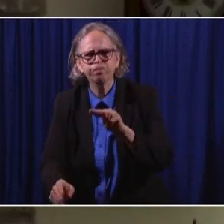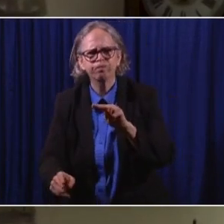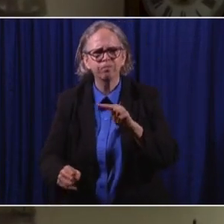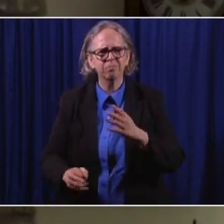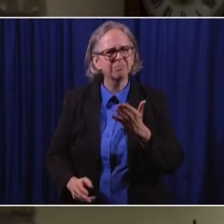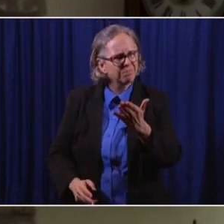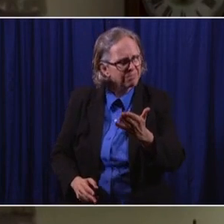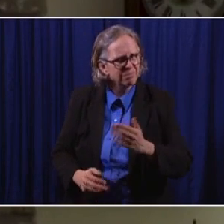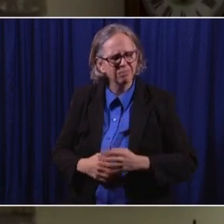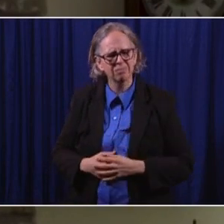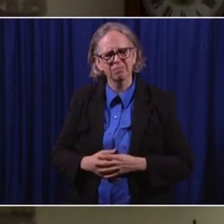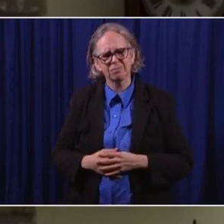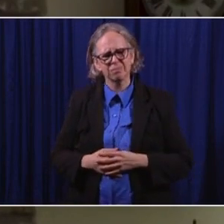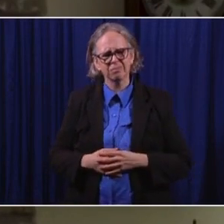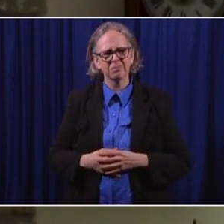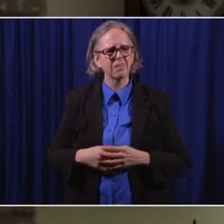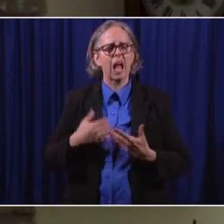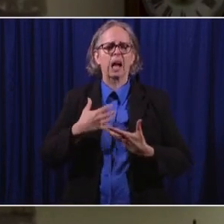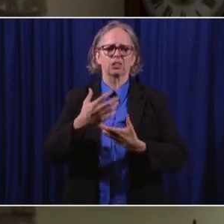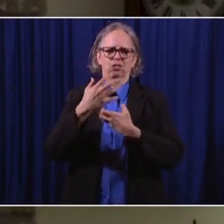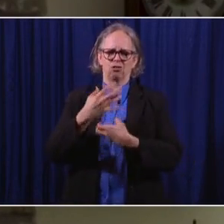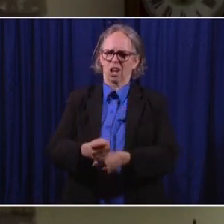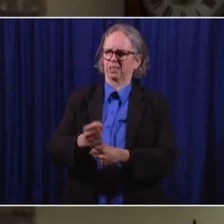trust our local schools,